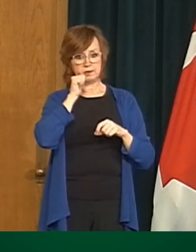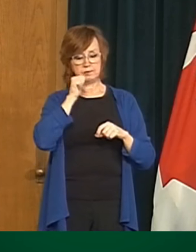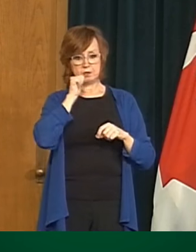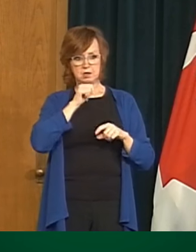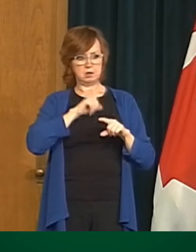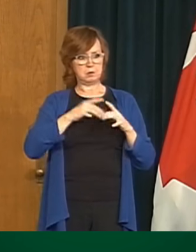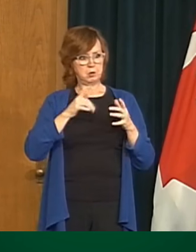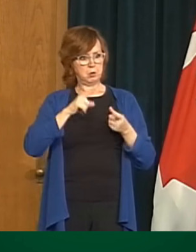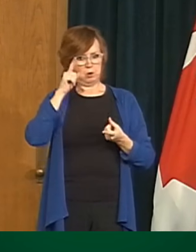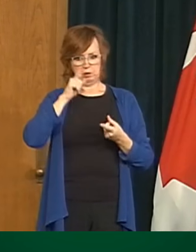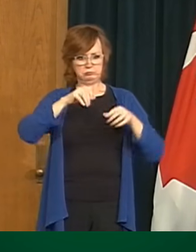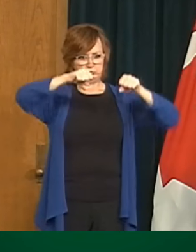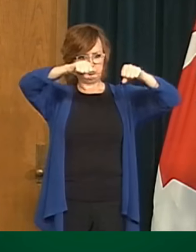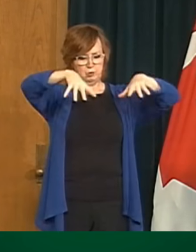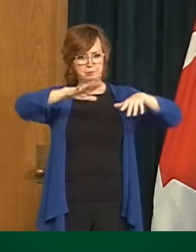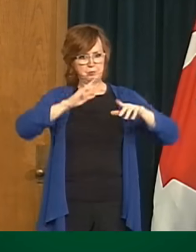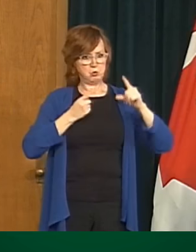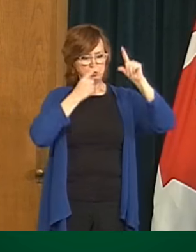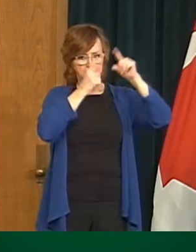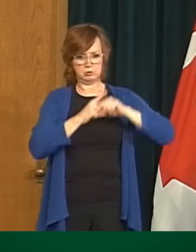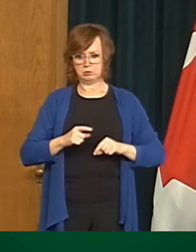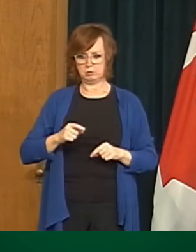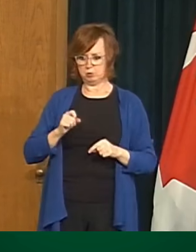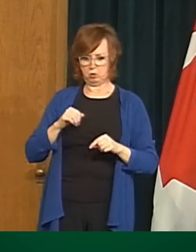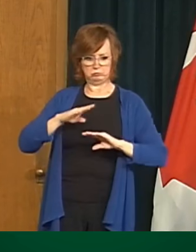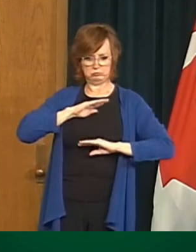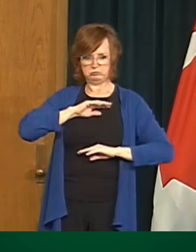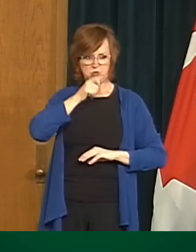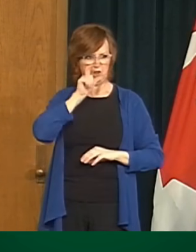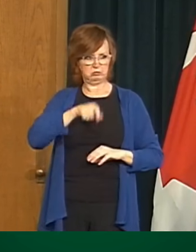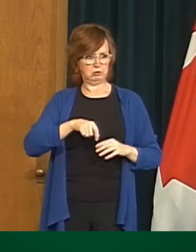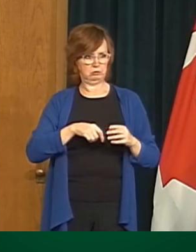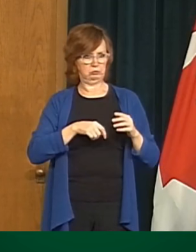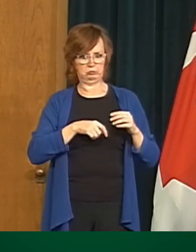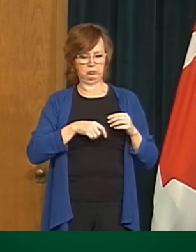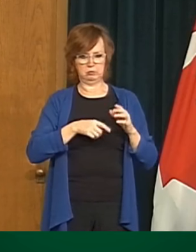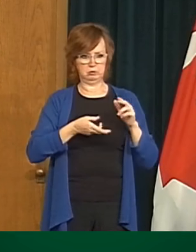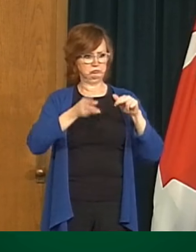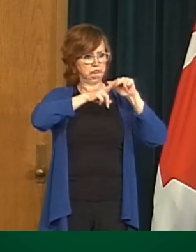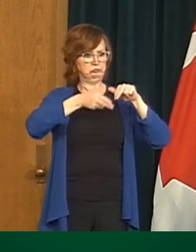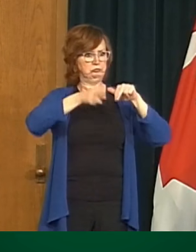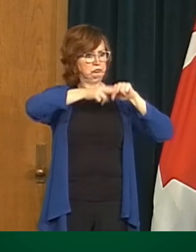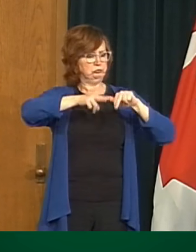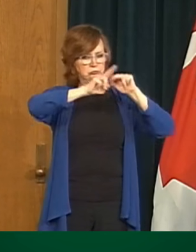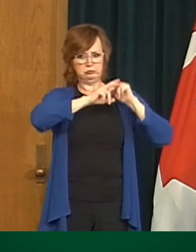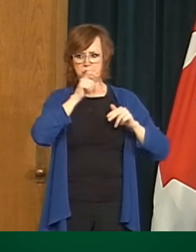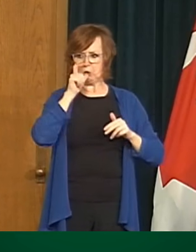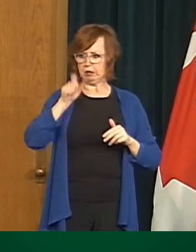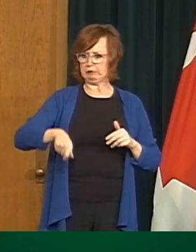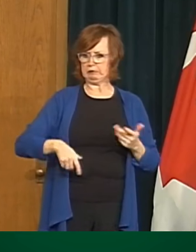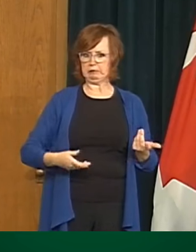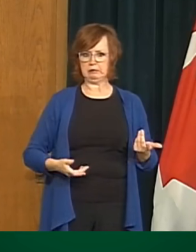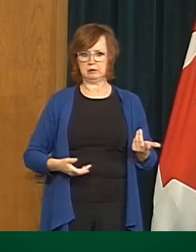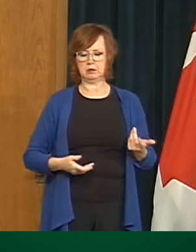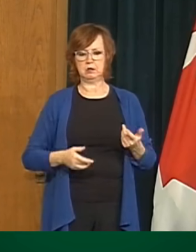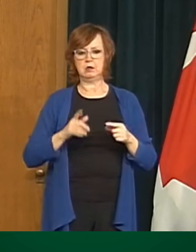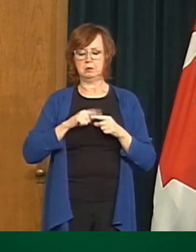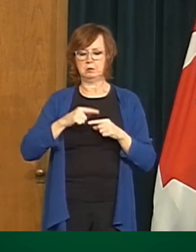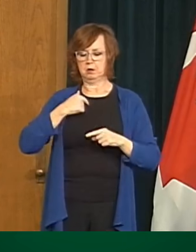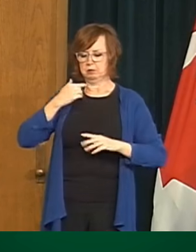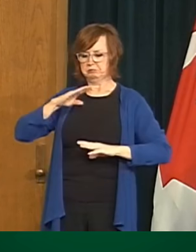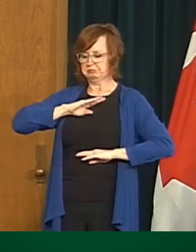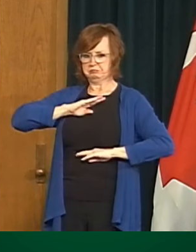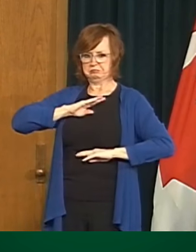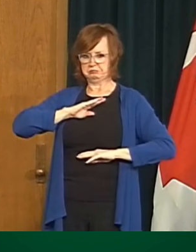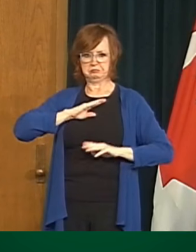reaching that? I'm satisfied by a large part where the numbers are in most of the province of Saskatchewan.